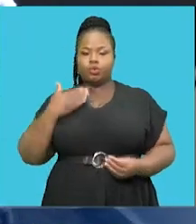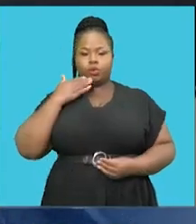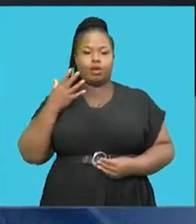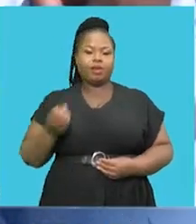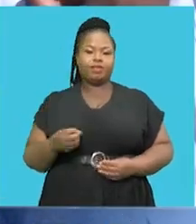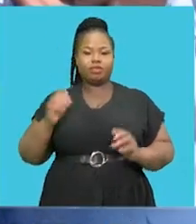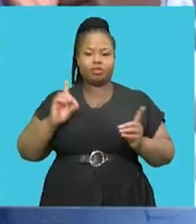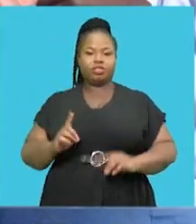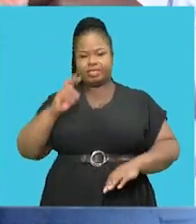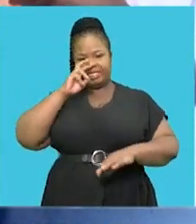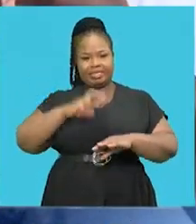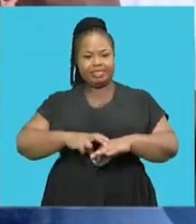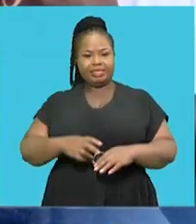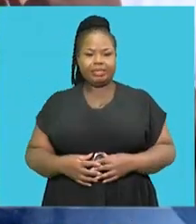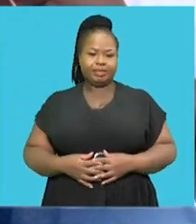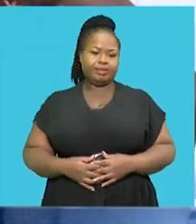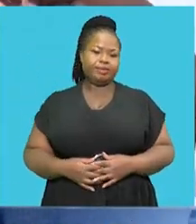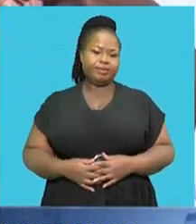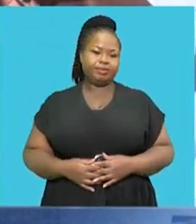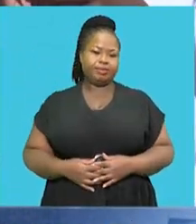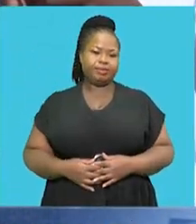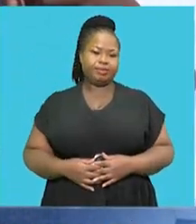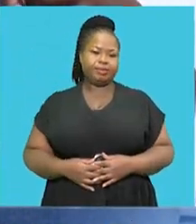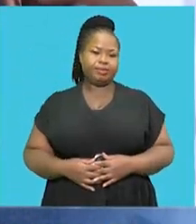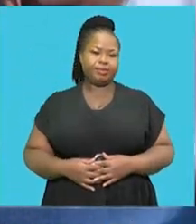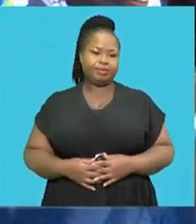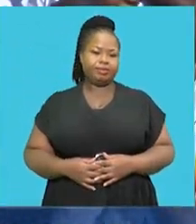Na dahua Na